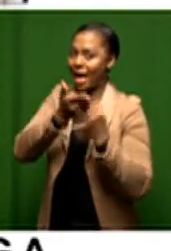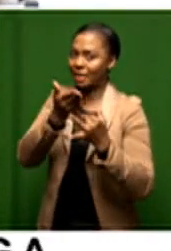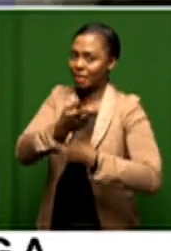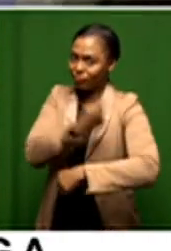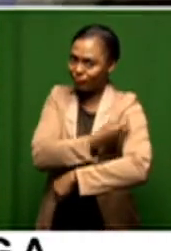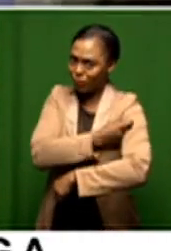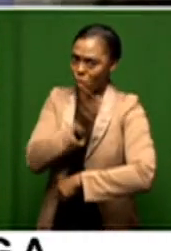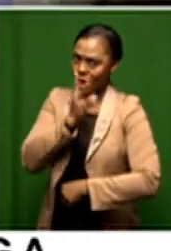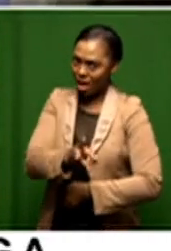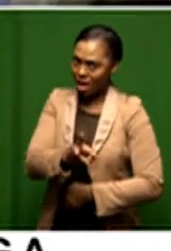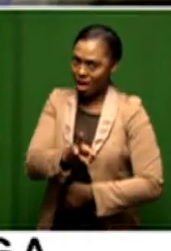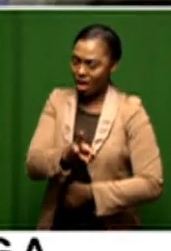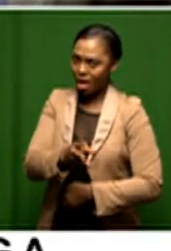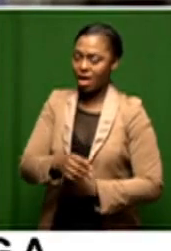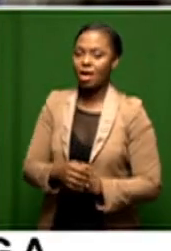to the vaccine?